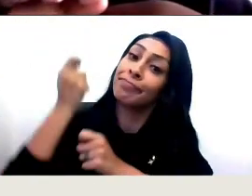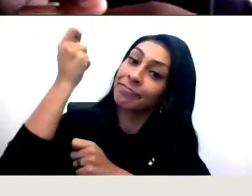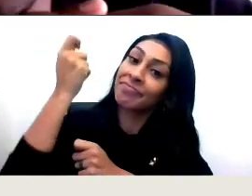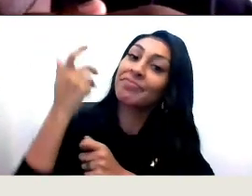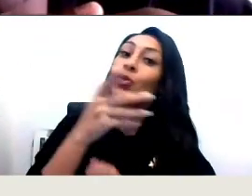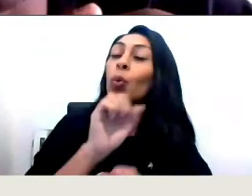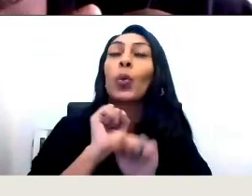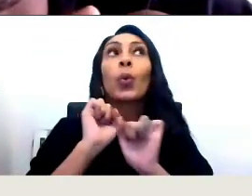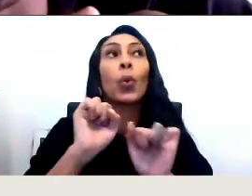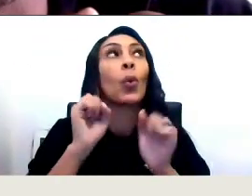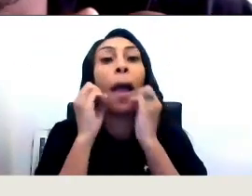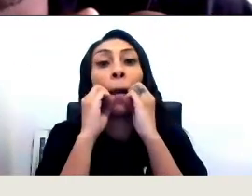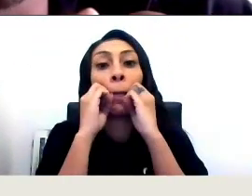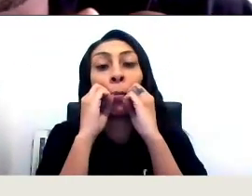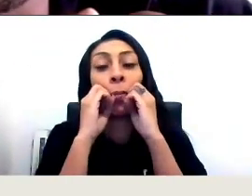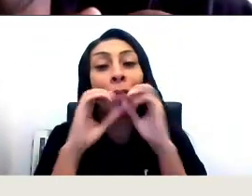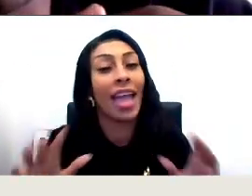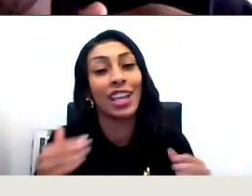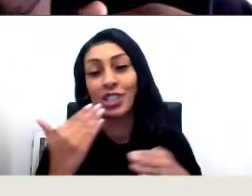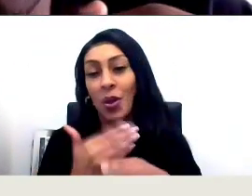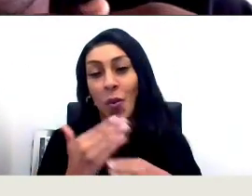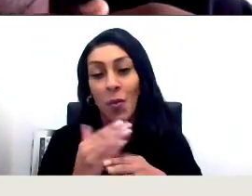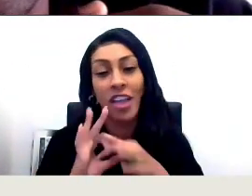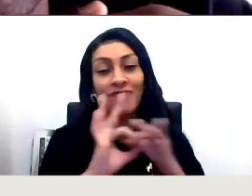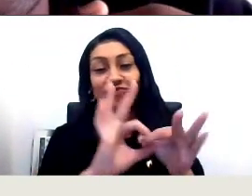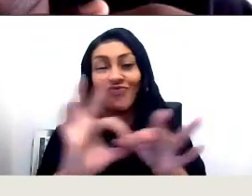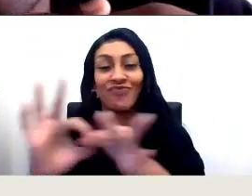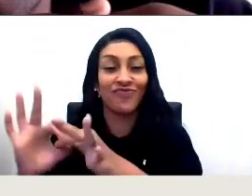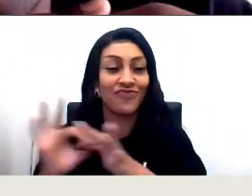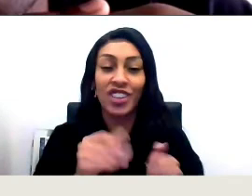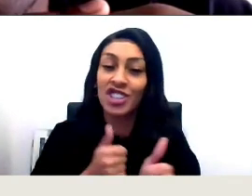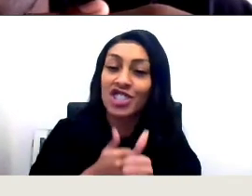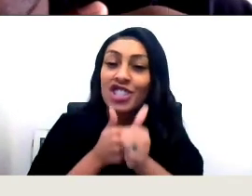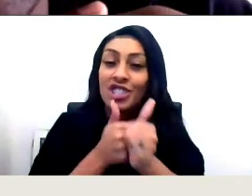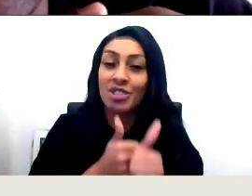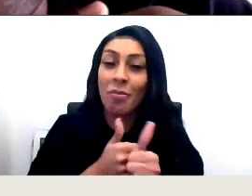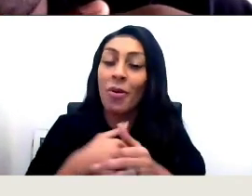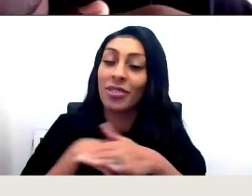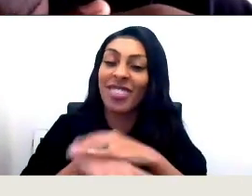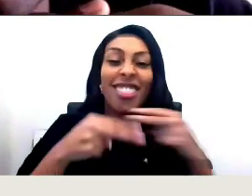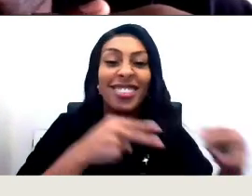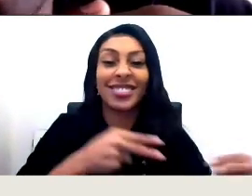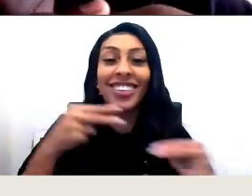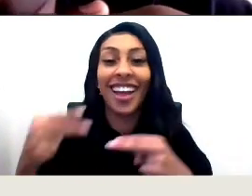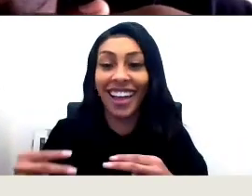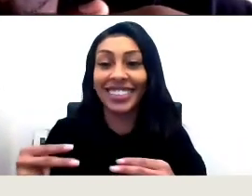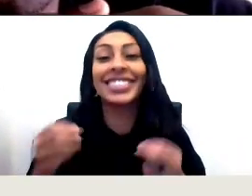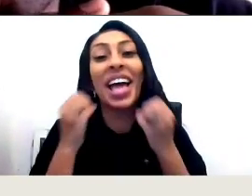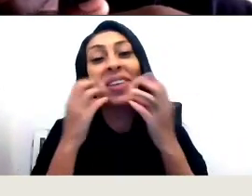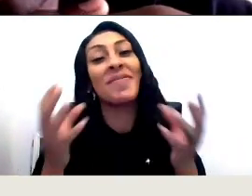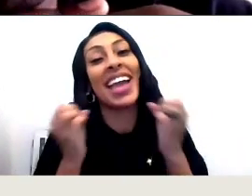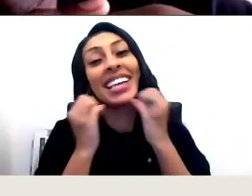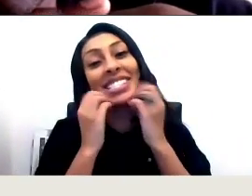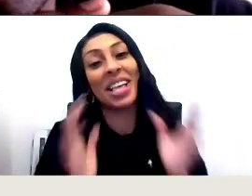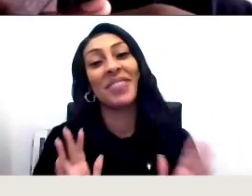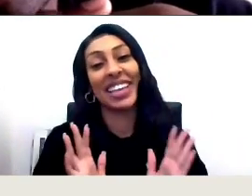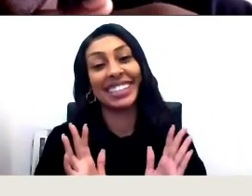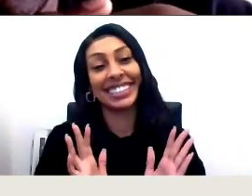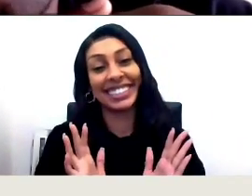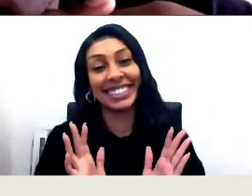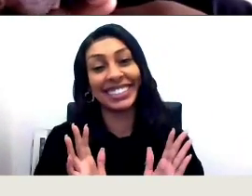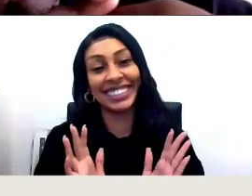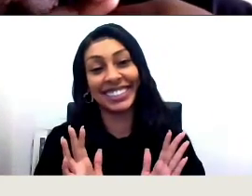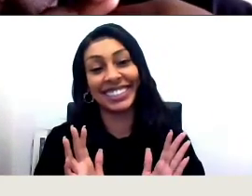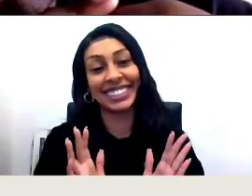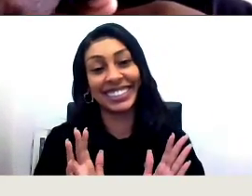for your amazing work that you continue to do, for your support in the dance. Amazing, amazing, amazing, it's amazing.